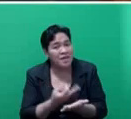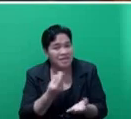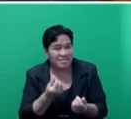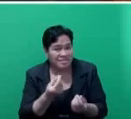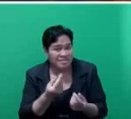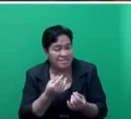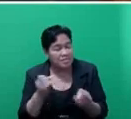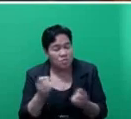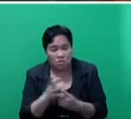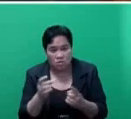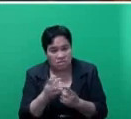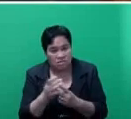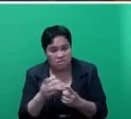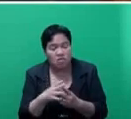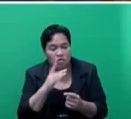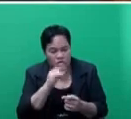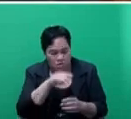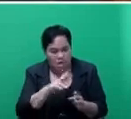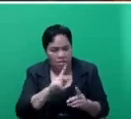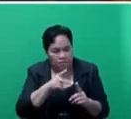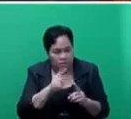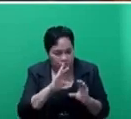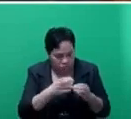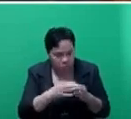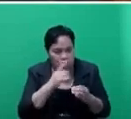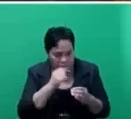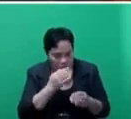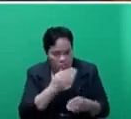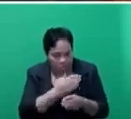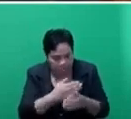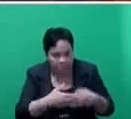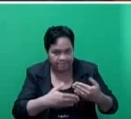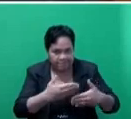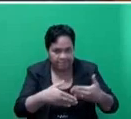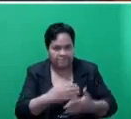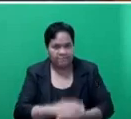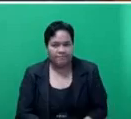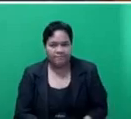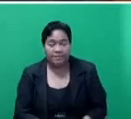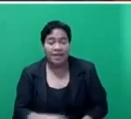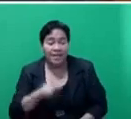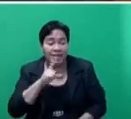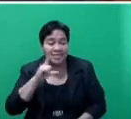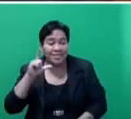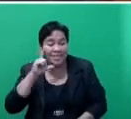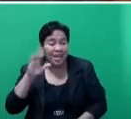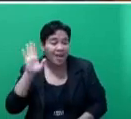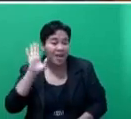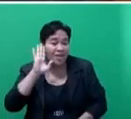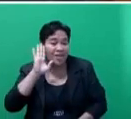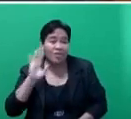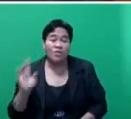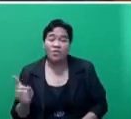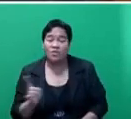all-important oil that keeps the party machinery going. Honourable Speaker, yesterday we heard from